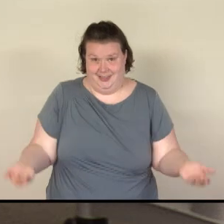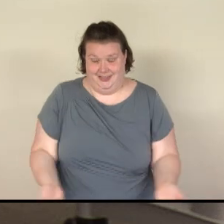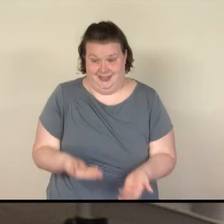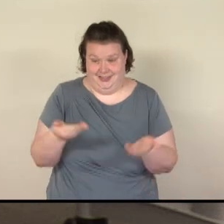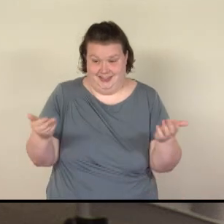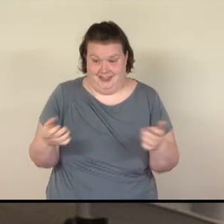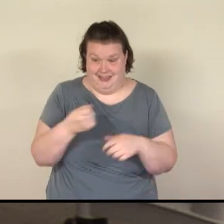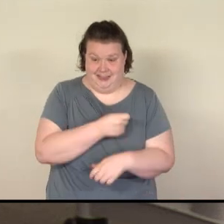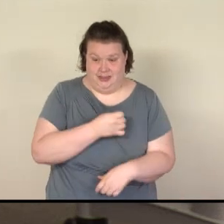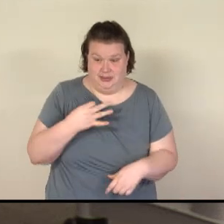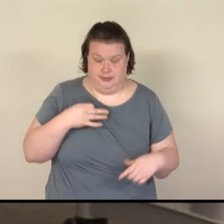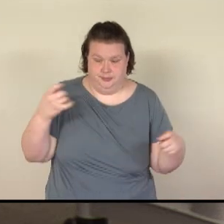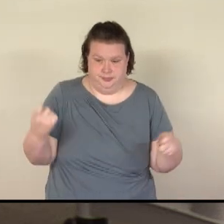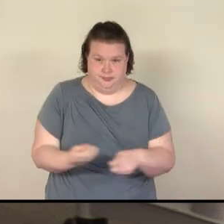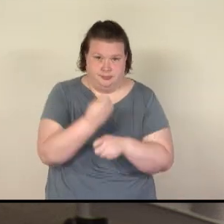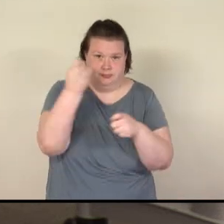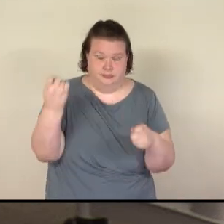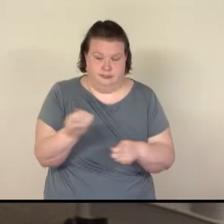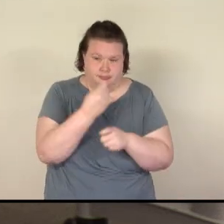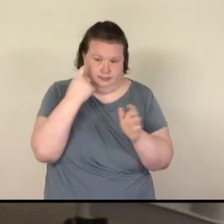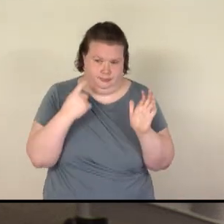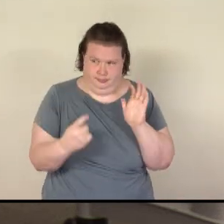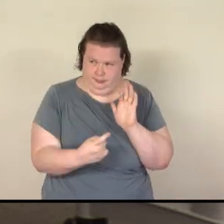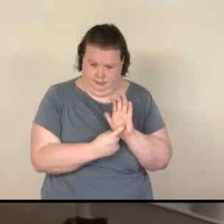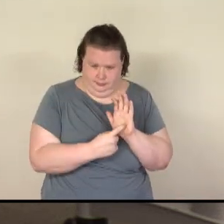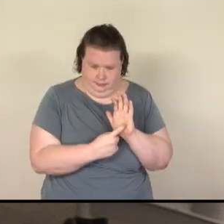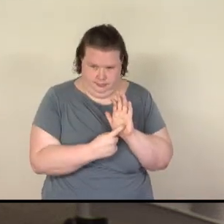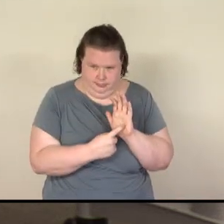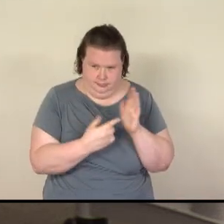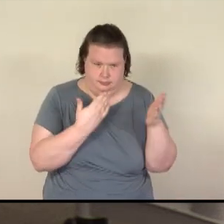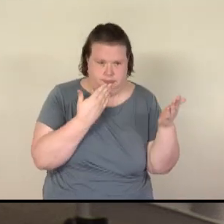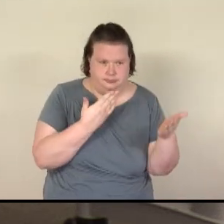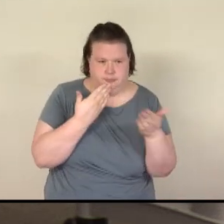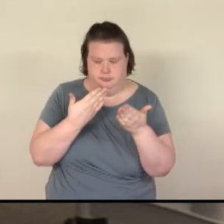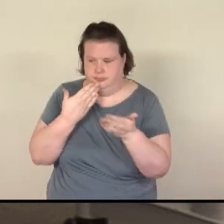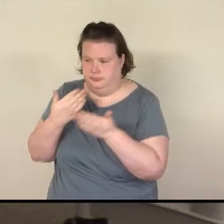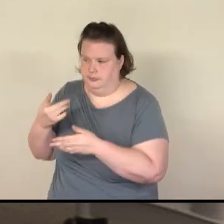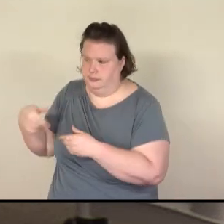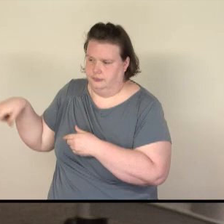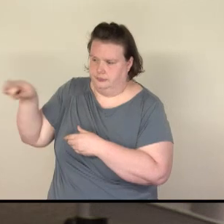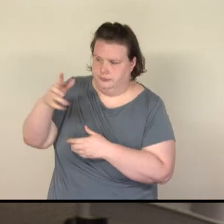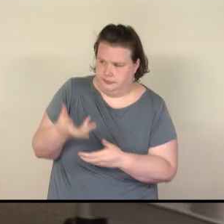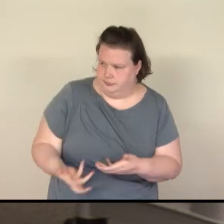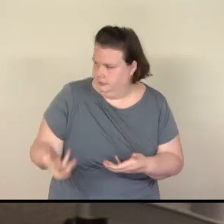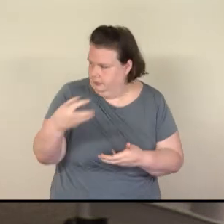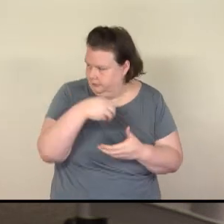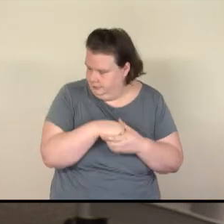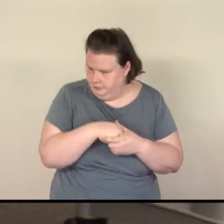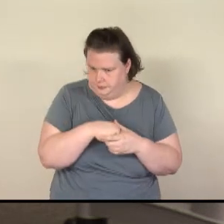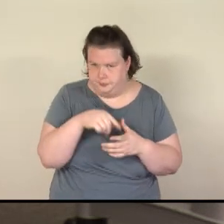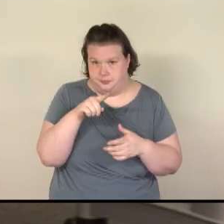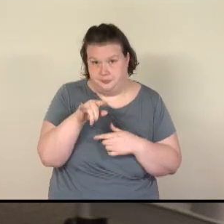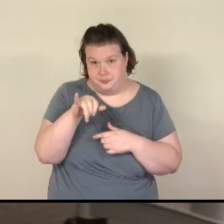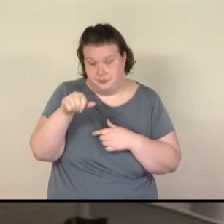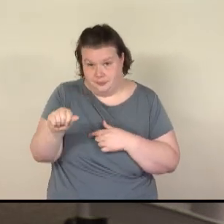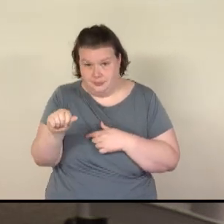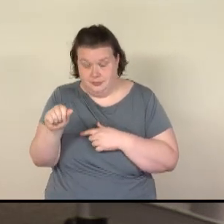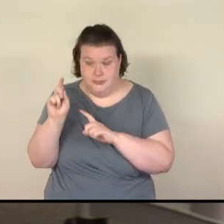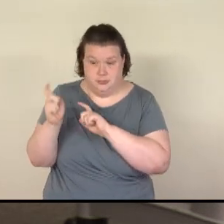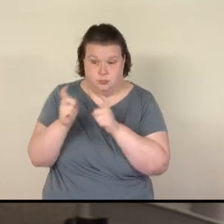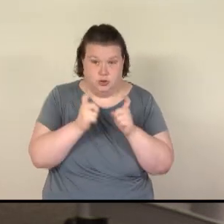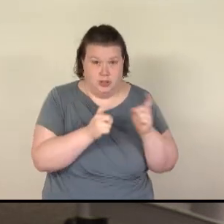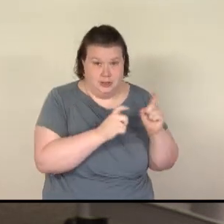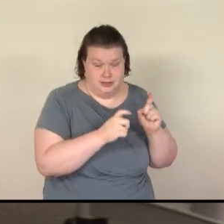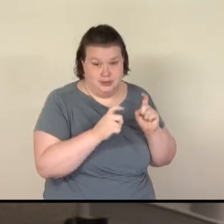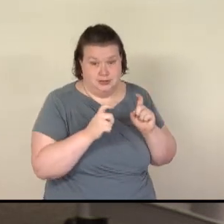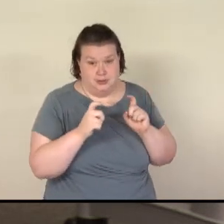lot of staff celebrations and recognitions. Thank you to those of you who joined in the past few weeks for our TIAA Prize Patrol and